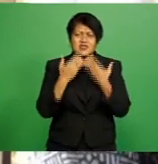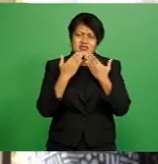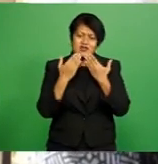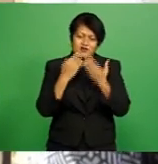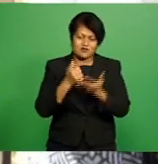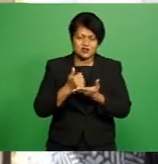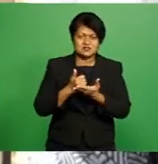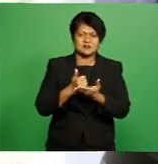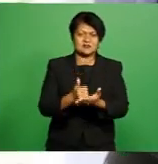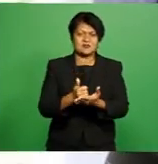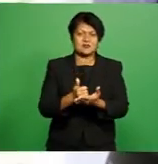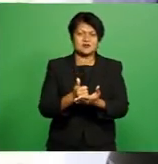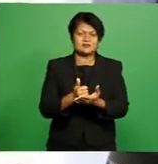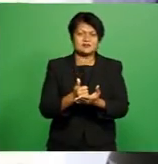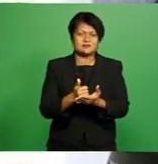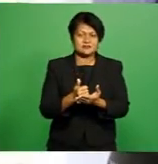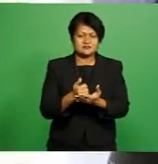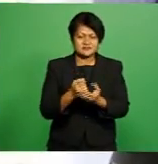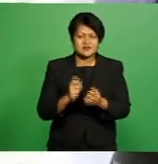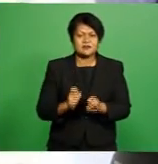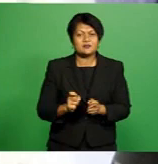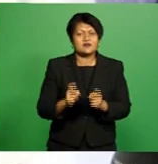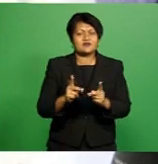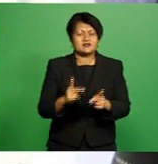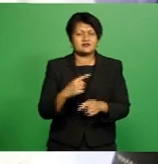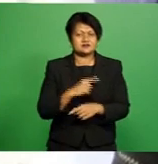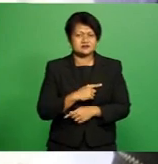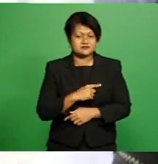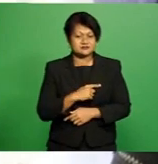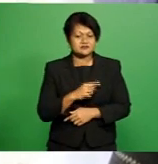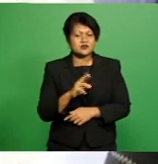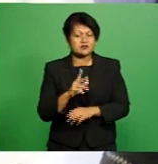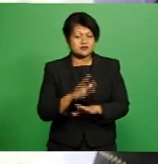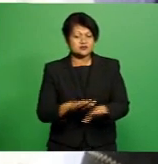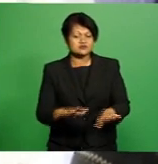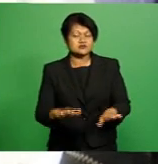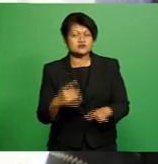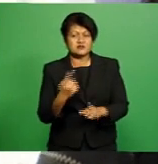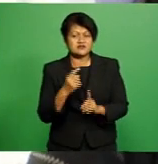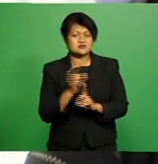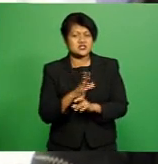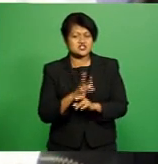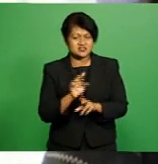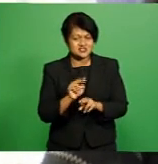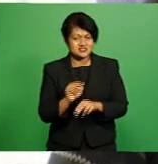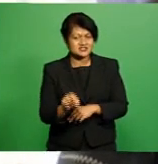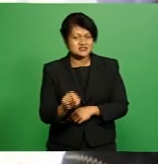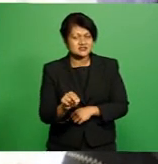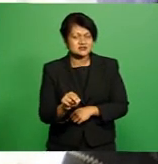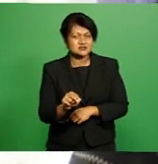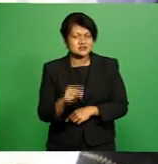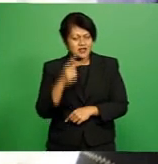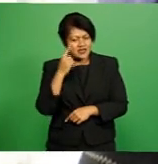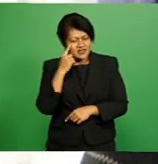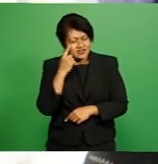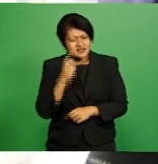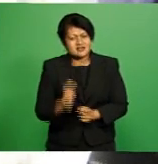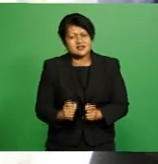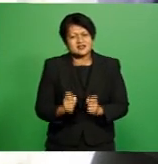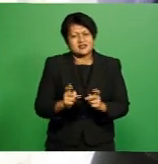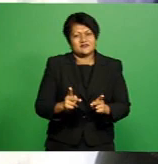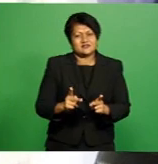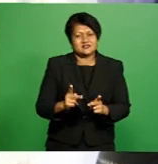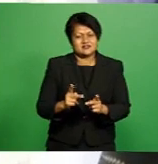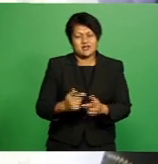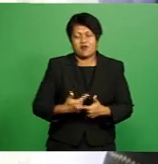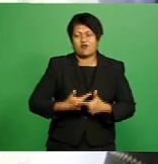provided. For parents of children who have special needs, I think it gives you a greater picture of what